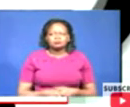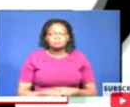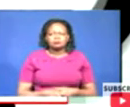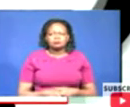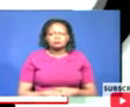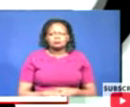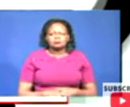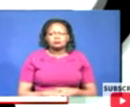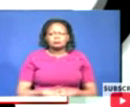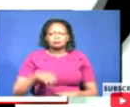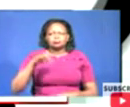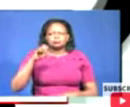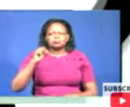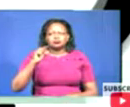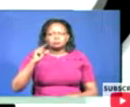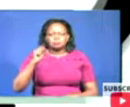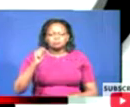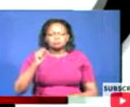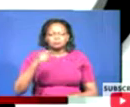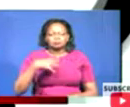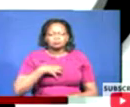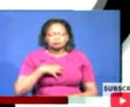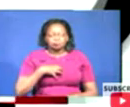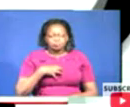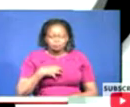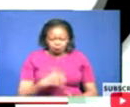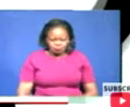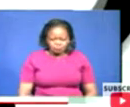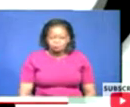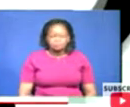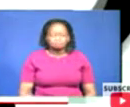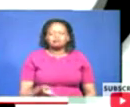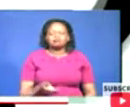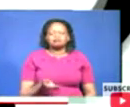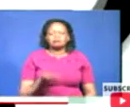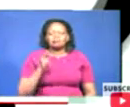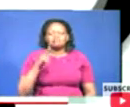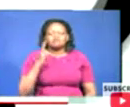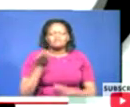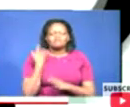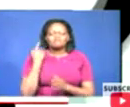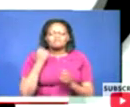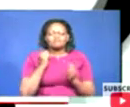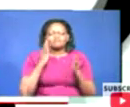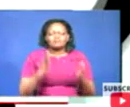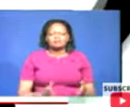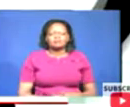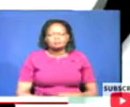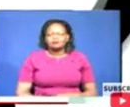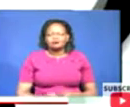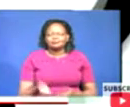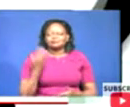retired John Ngugi Kamau, a former Kenyan long distance runner, one of the greatest across country runners of all time,